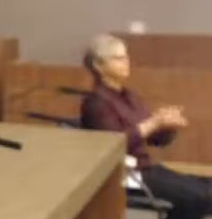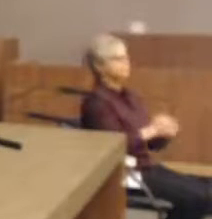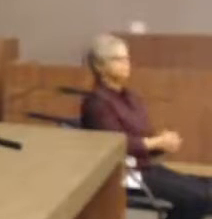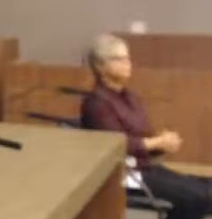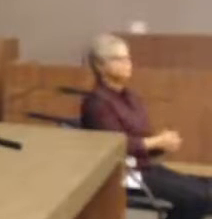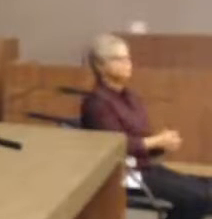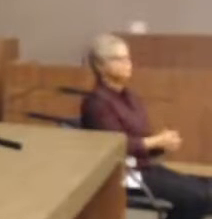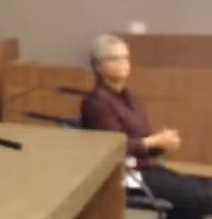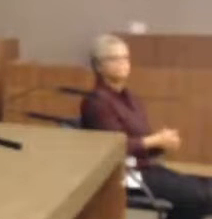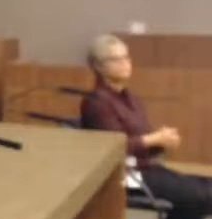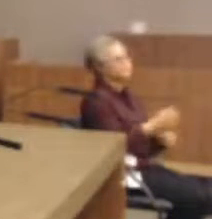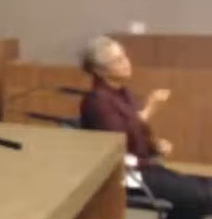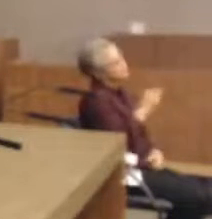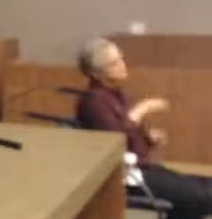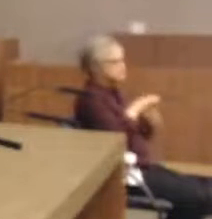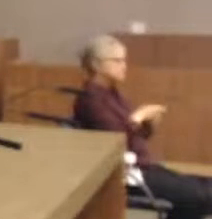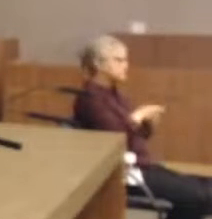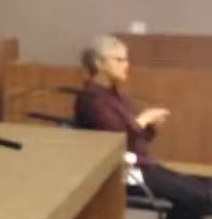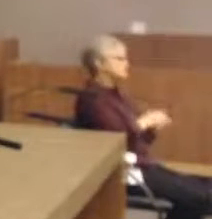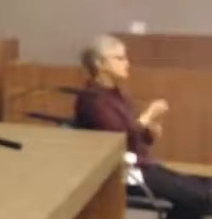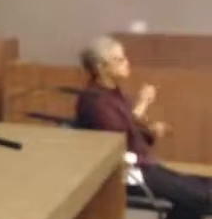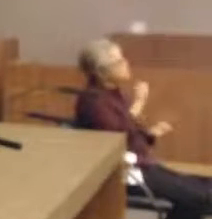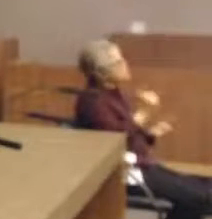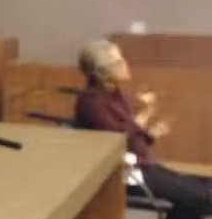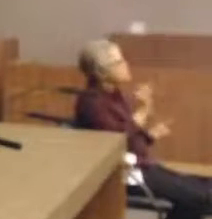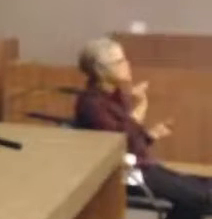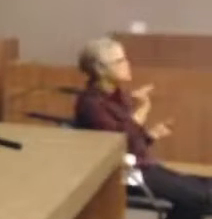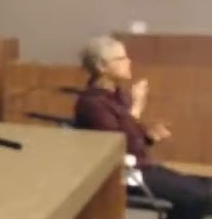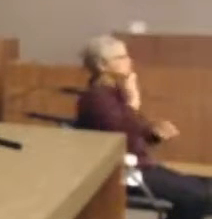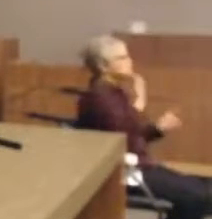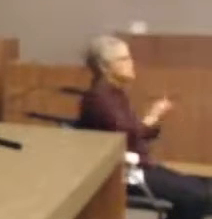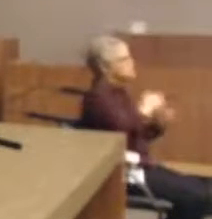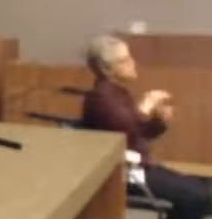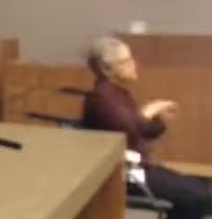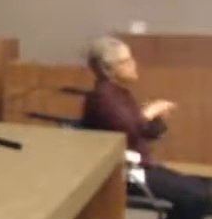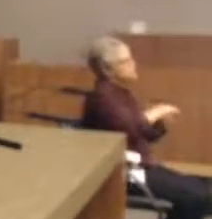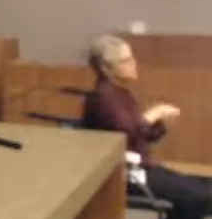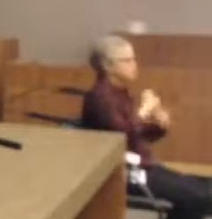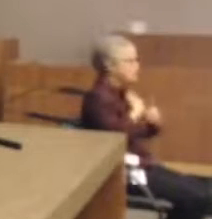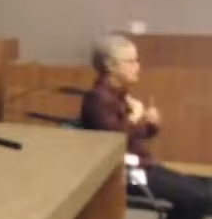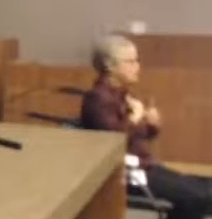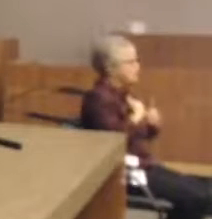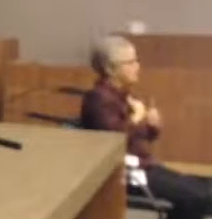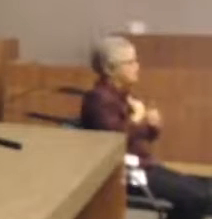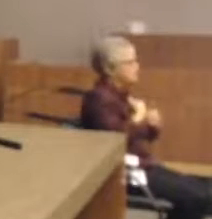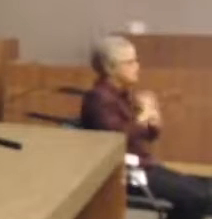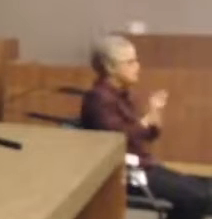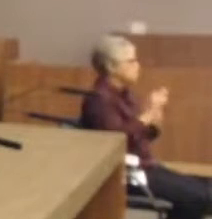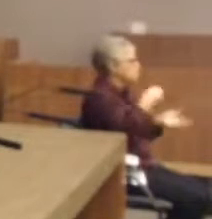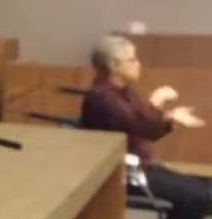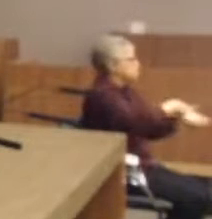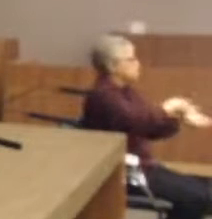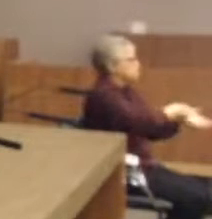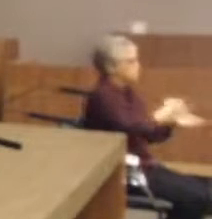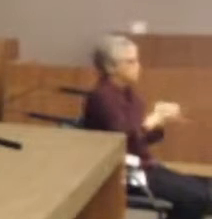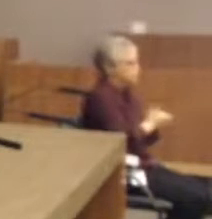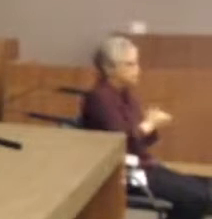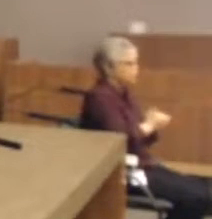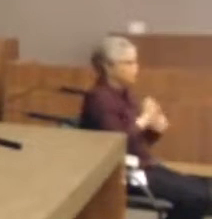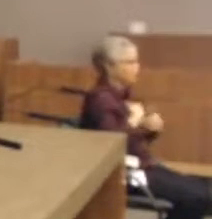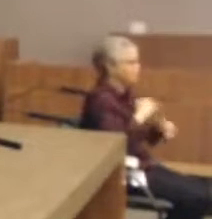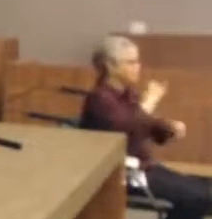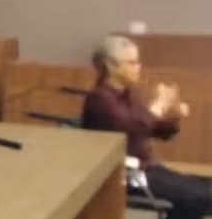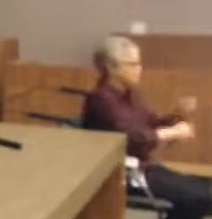have a little bit of stress, like some good stress, you know, you have a deadline, or you have finals, or you're up against, you